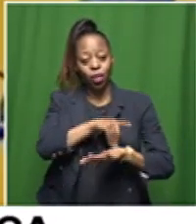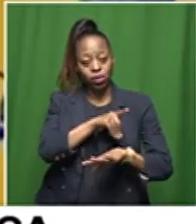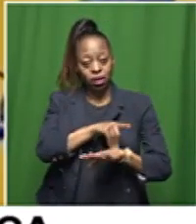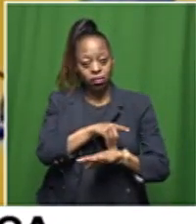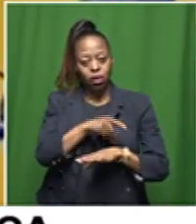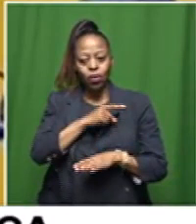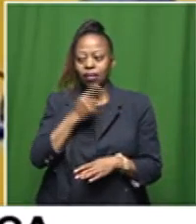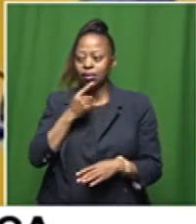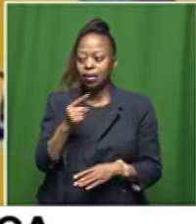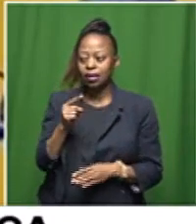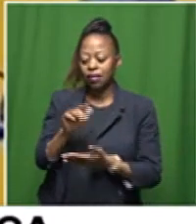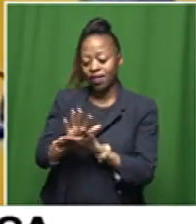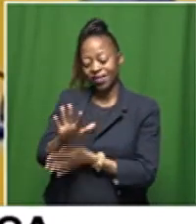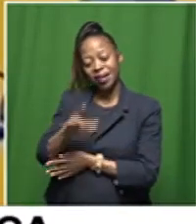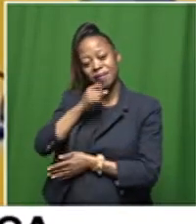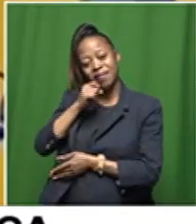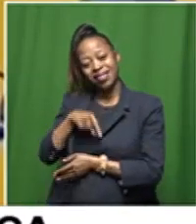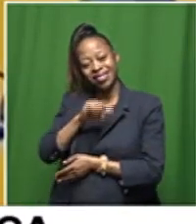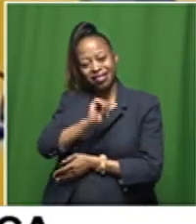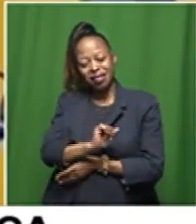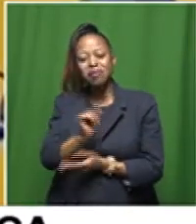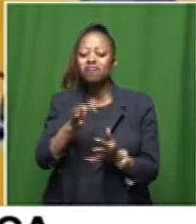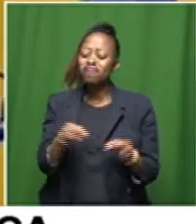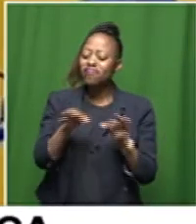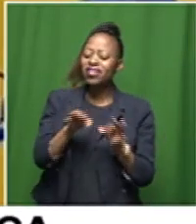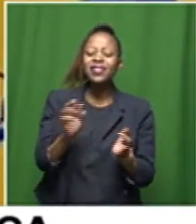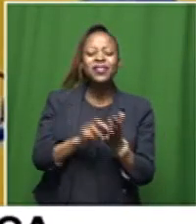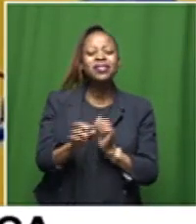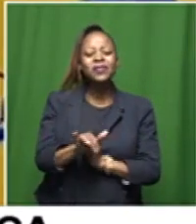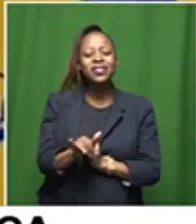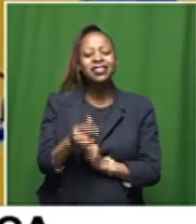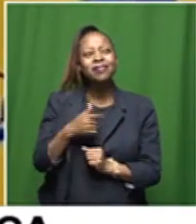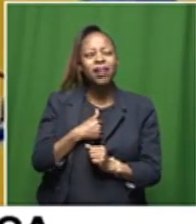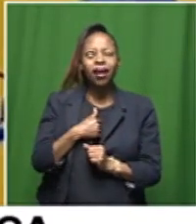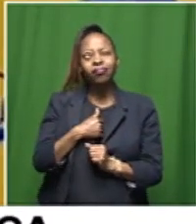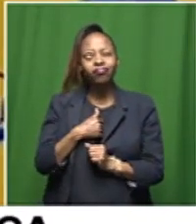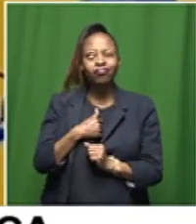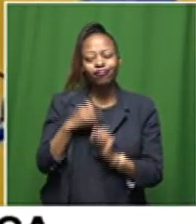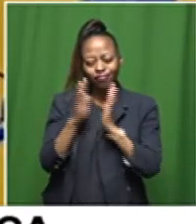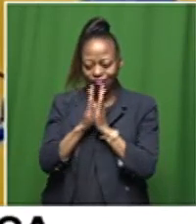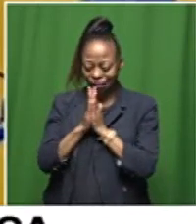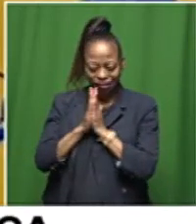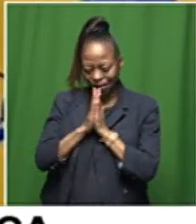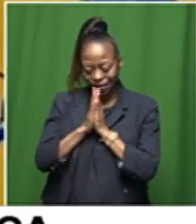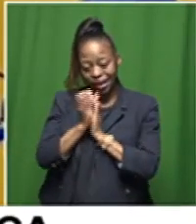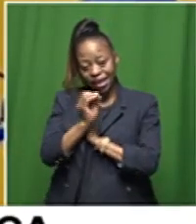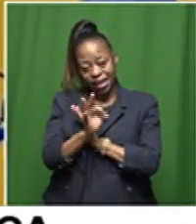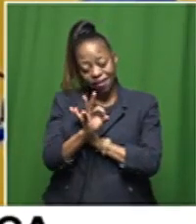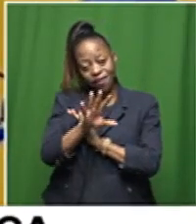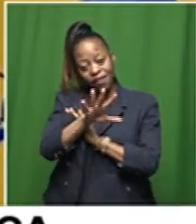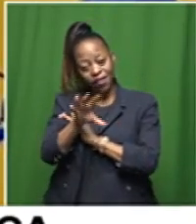because MEC, the 15th is your birthday, what present do you want? And my plea was to say, if I can get